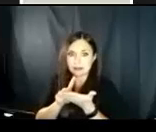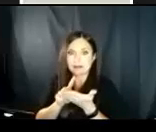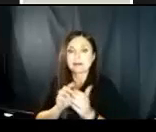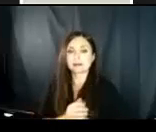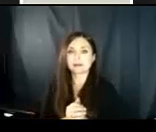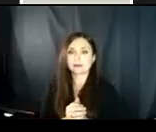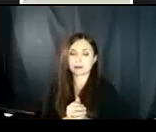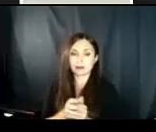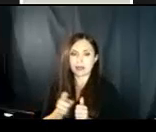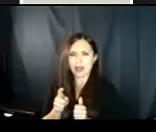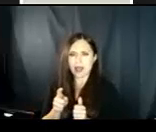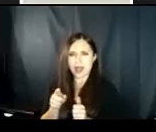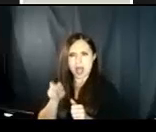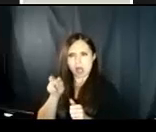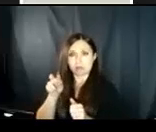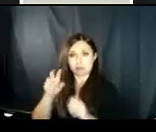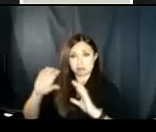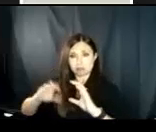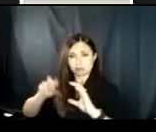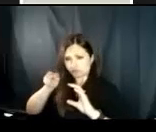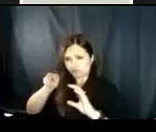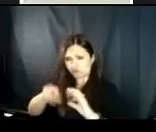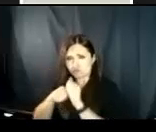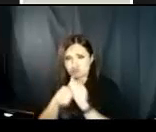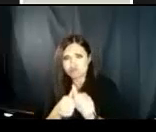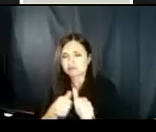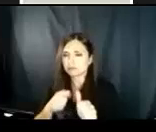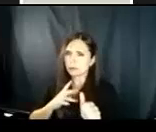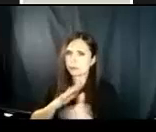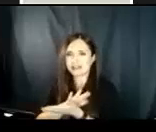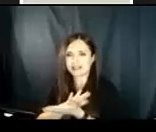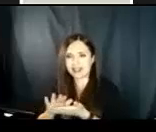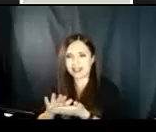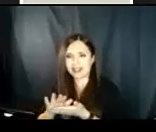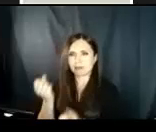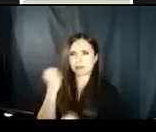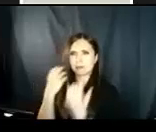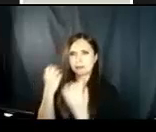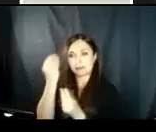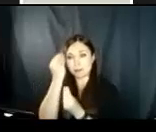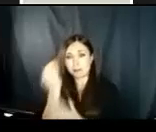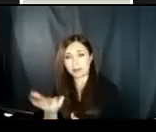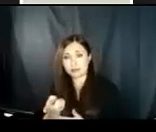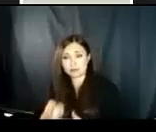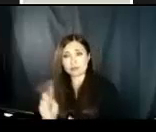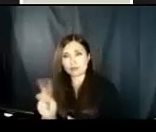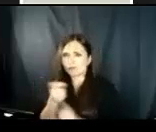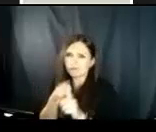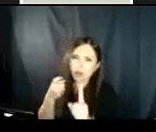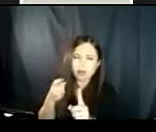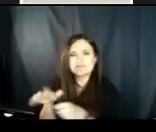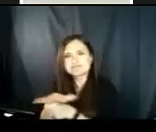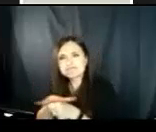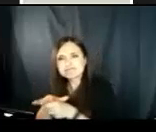been reading the chat, and you guys were so nice to give some information about where you're coming from and some of what